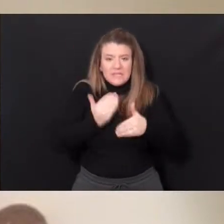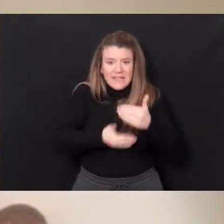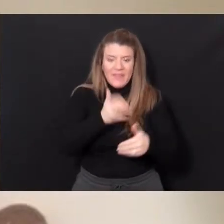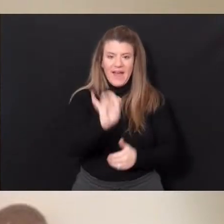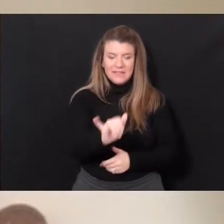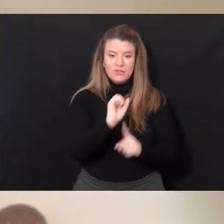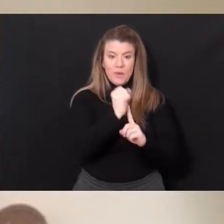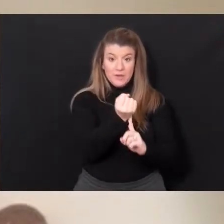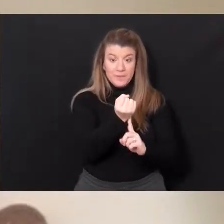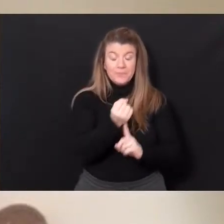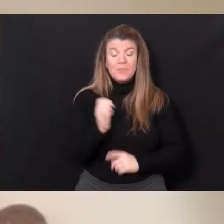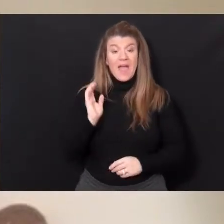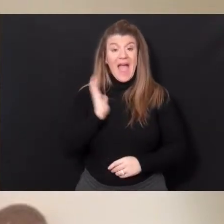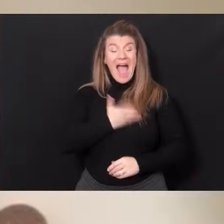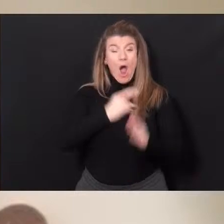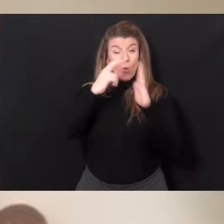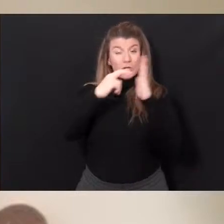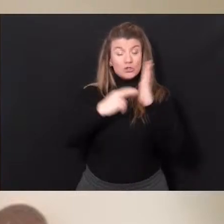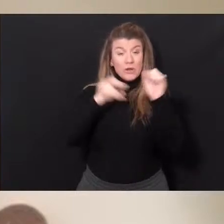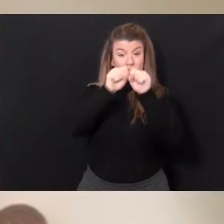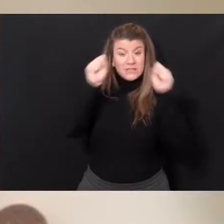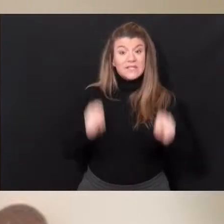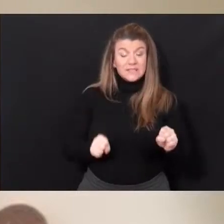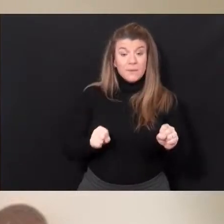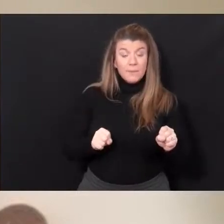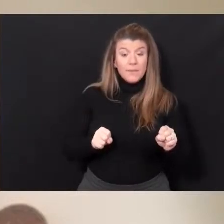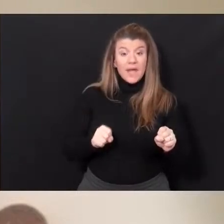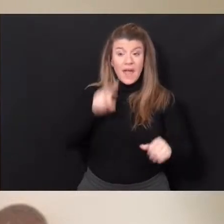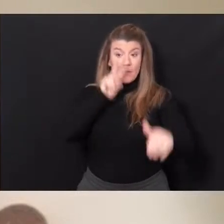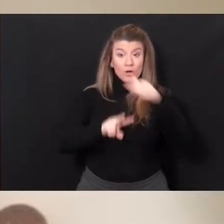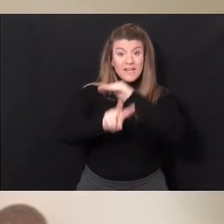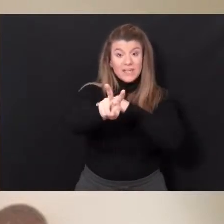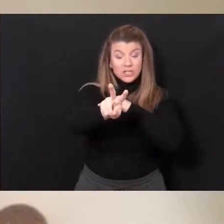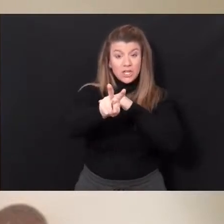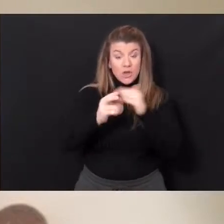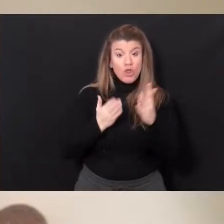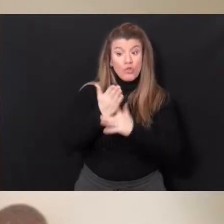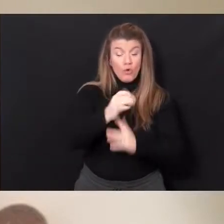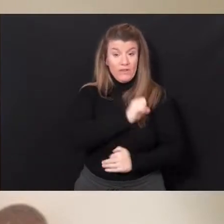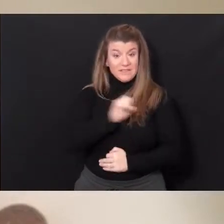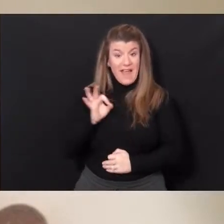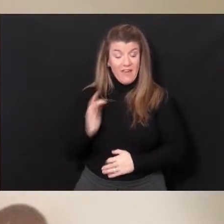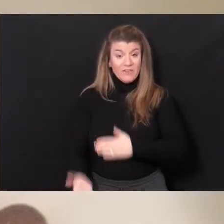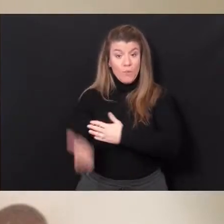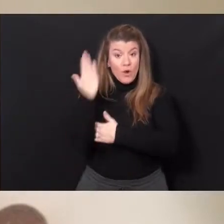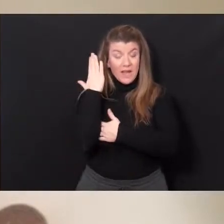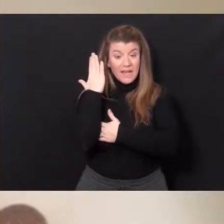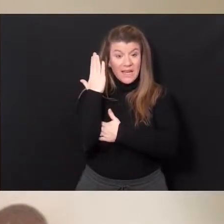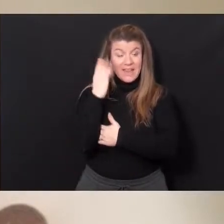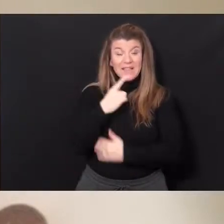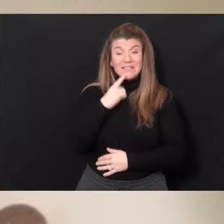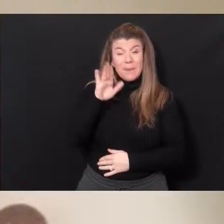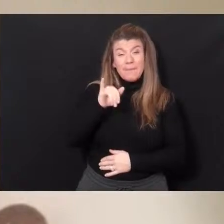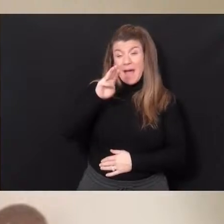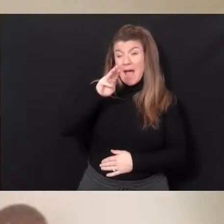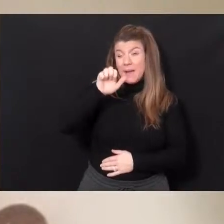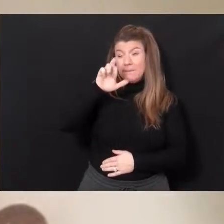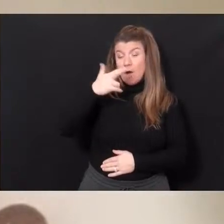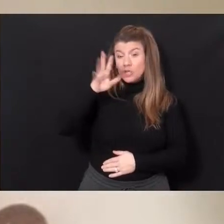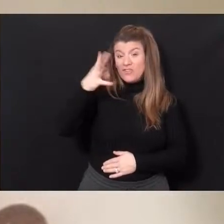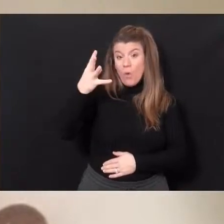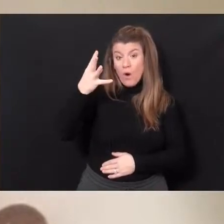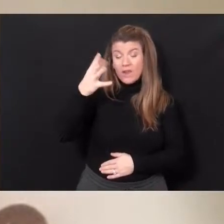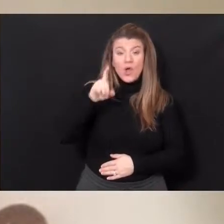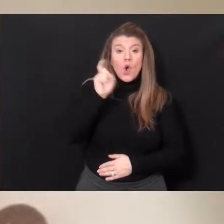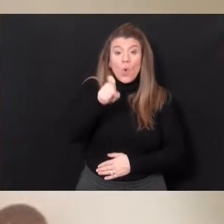Our registration system prediction by staff this morning was that by the 4th of March, we will have as